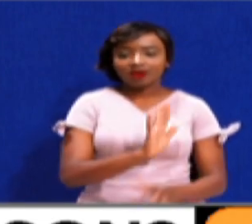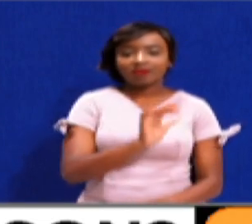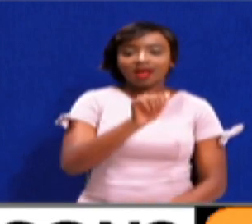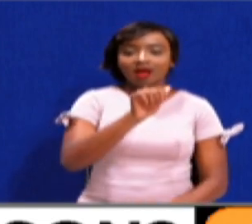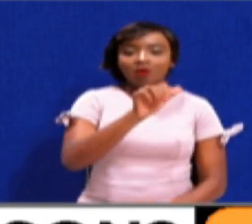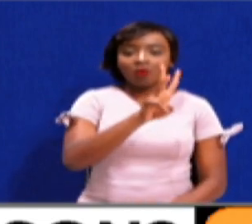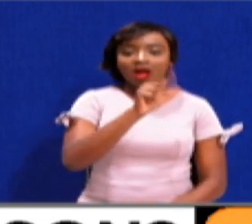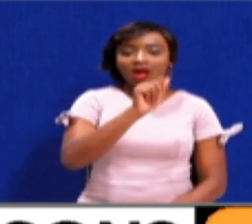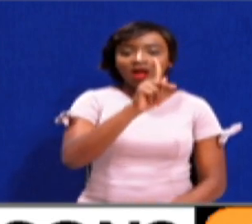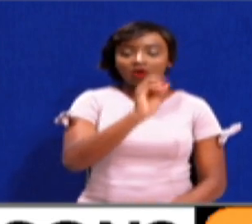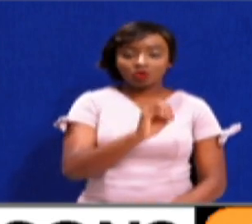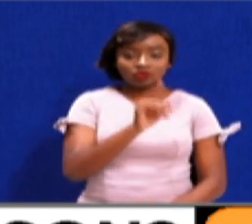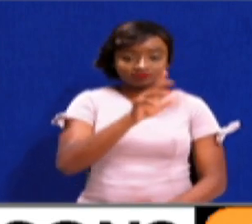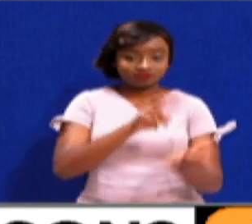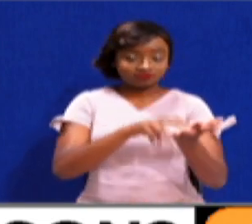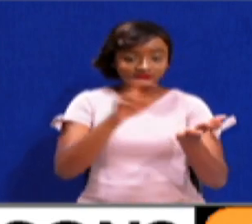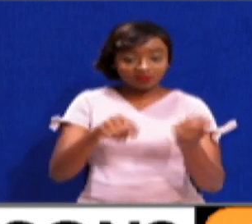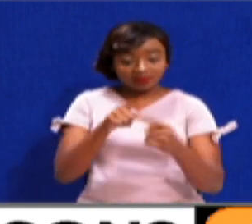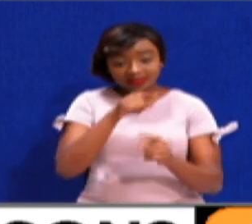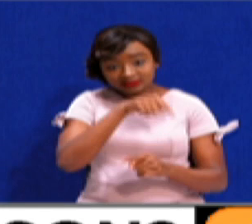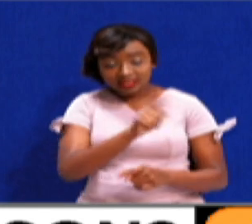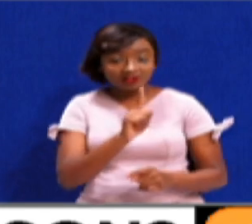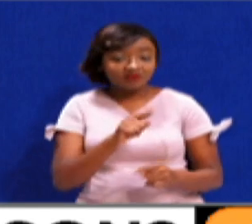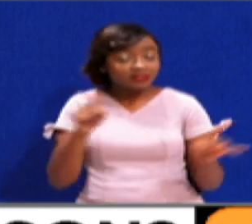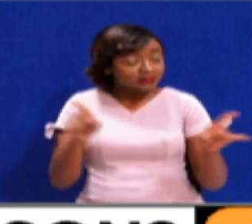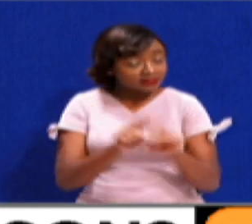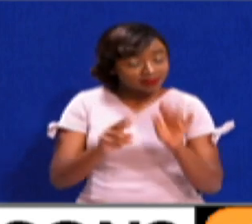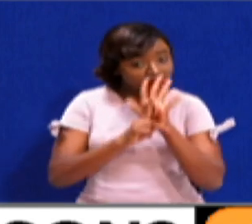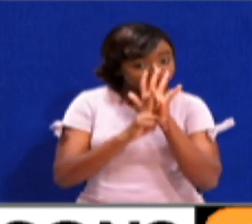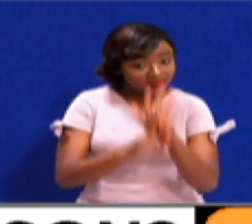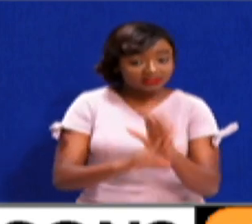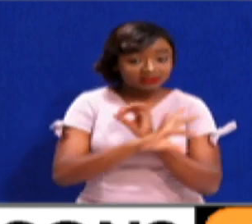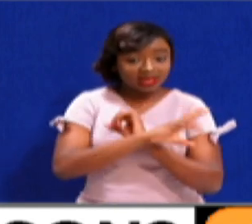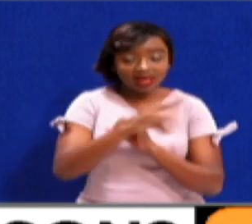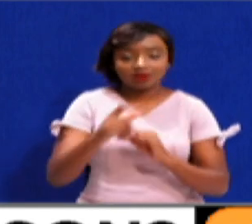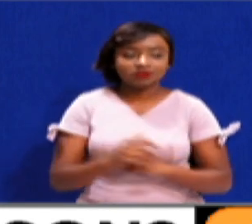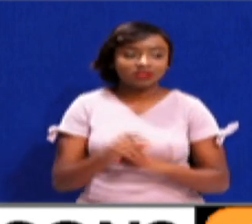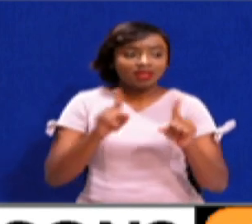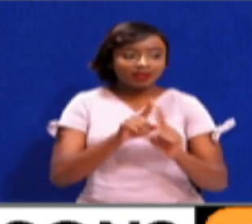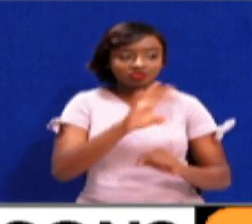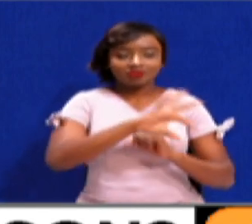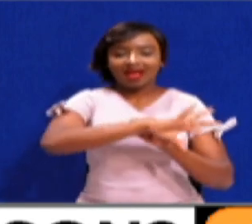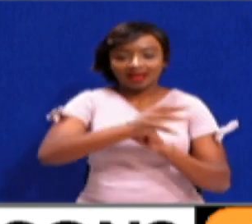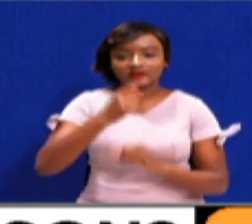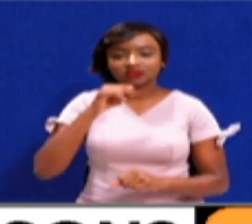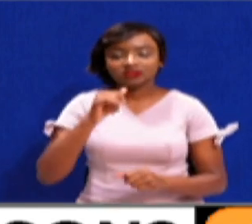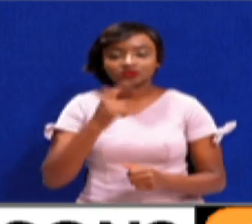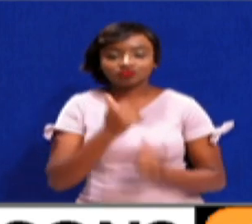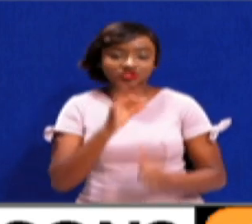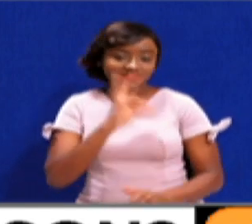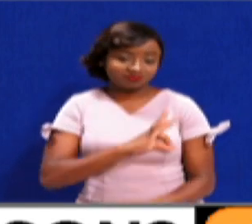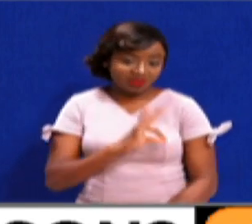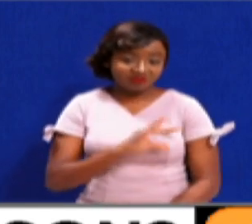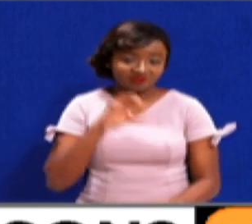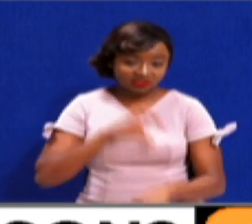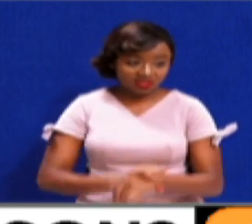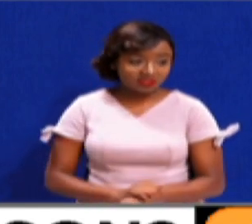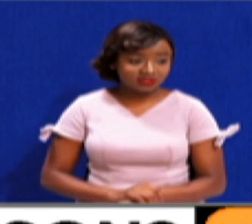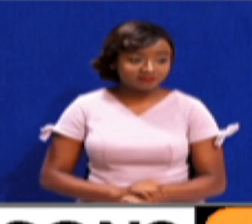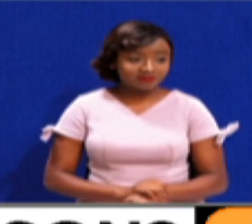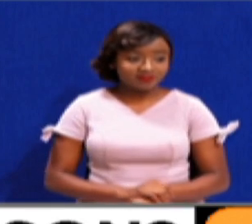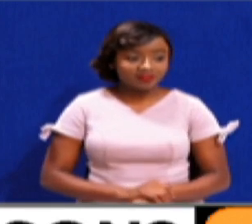abstained, but, you know, he also represents a county and there would be, you know, and some a county that is gaining. And a county that is gaining. So, you know,